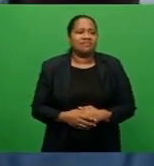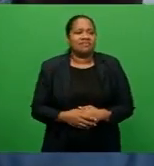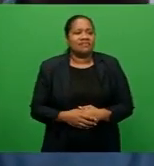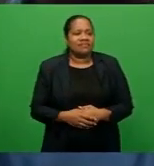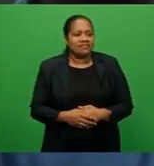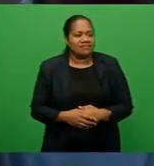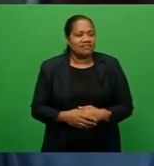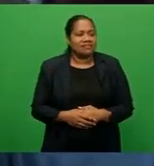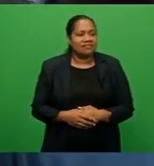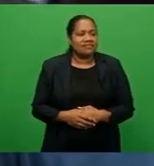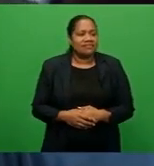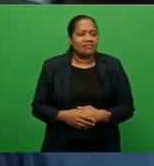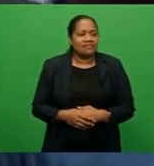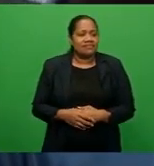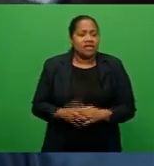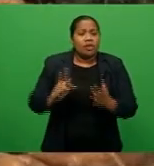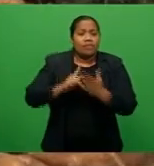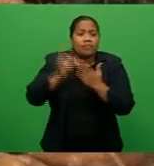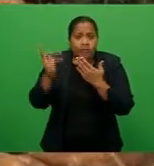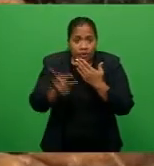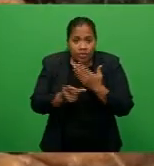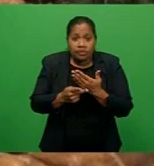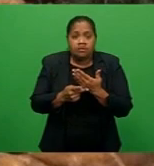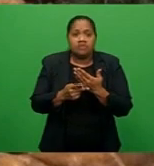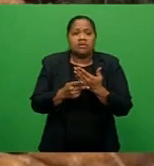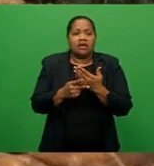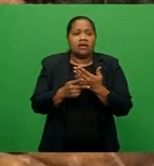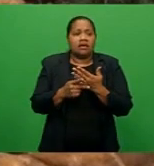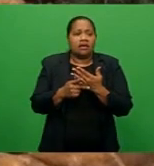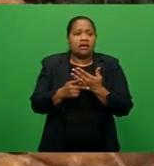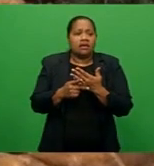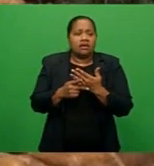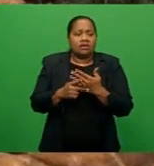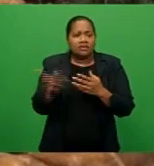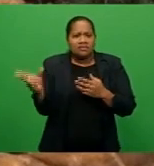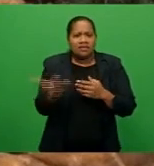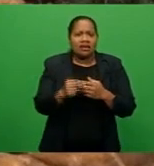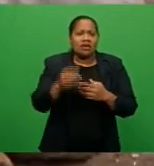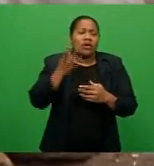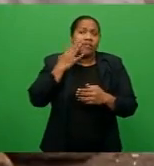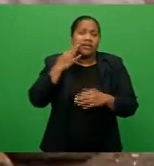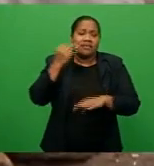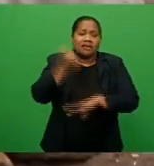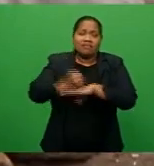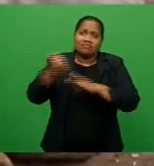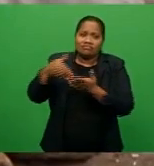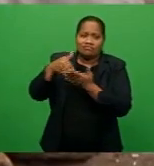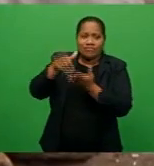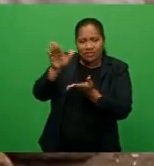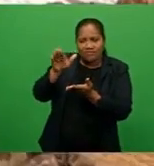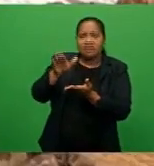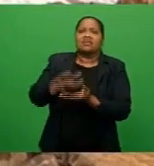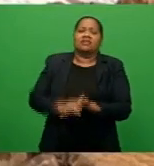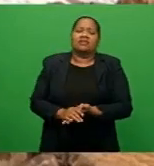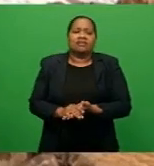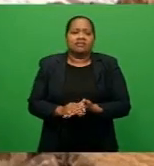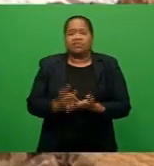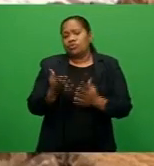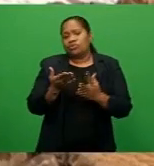The project was formalized after a request was submitted and approved by the government through the Waterways Ministry last